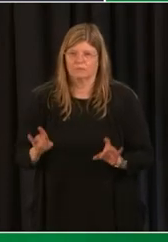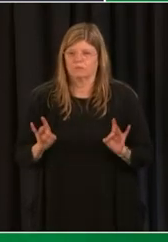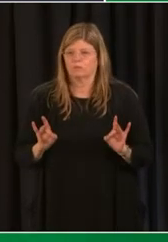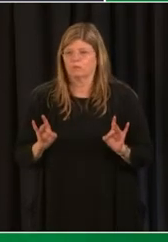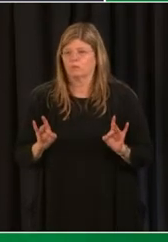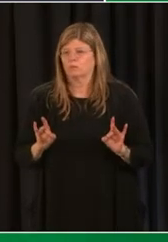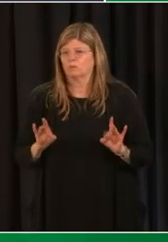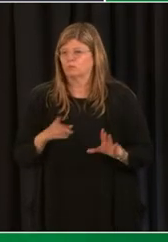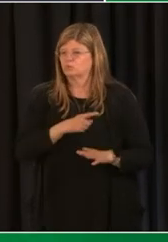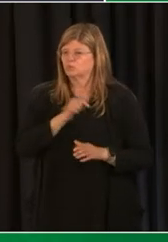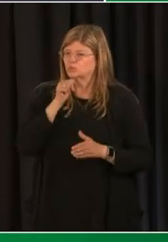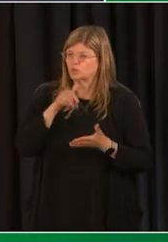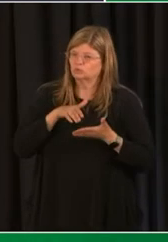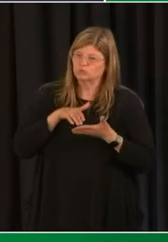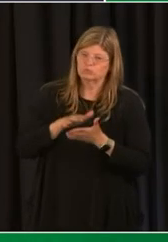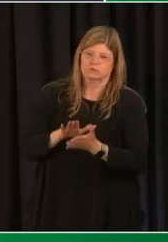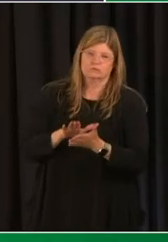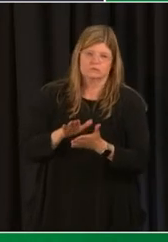the fact that